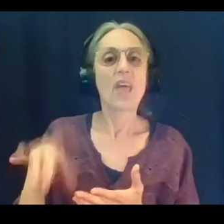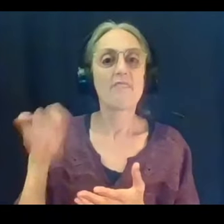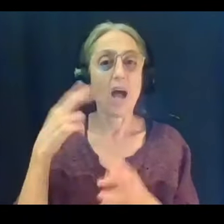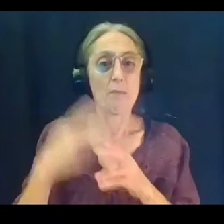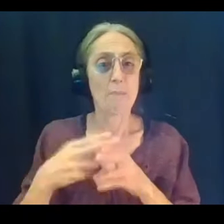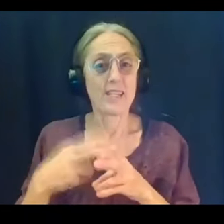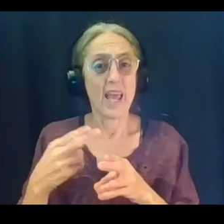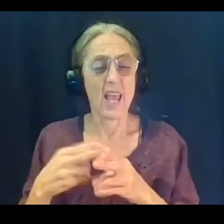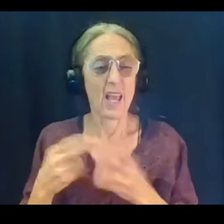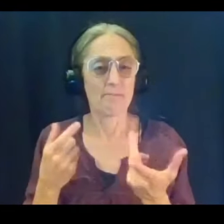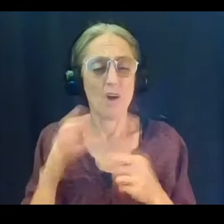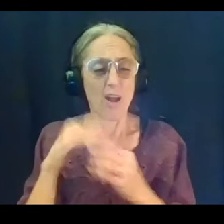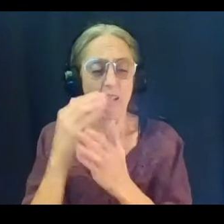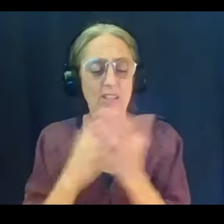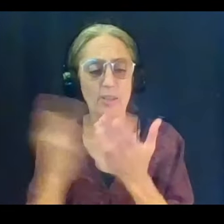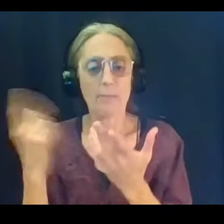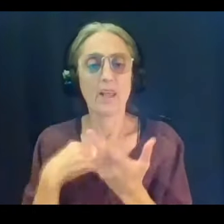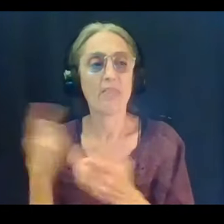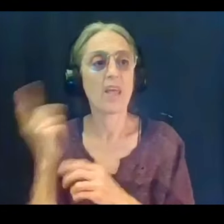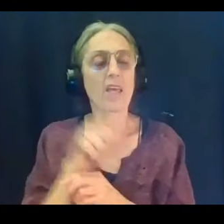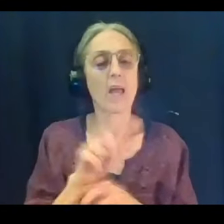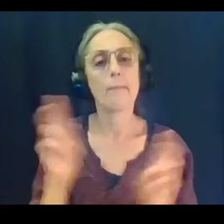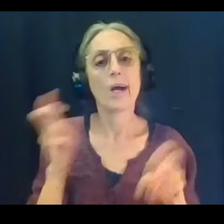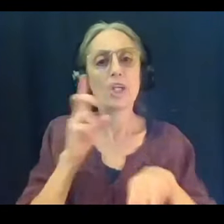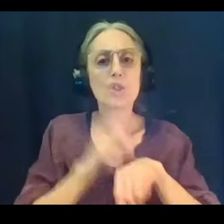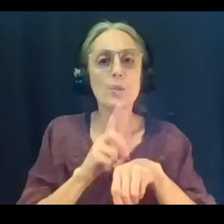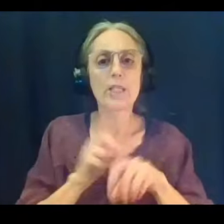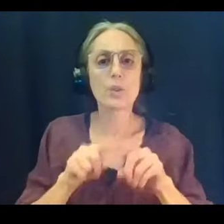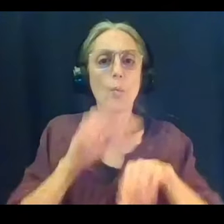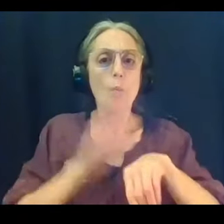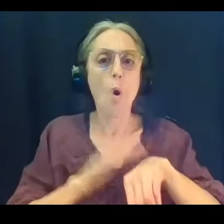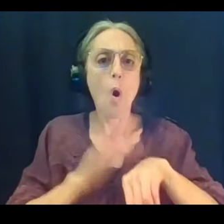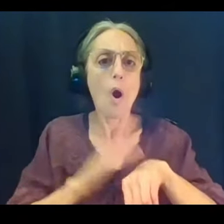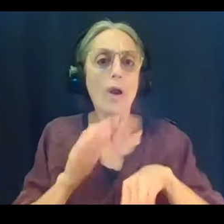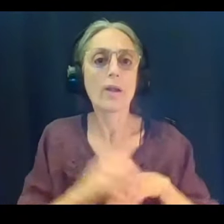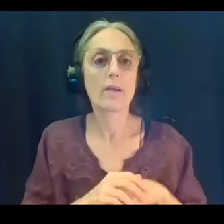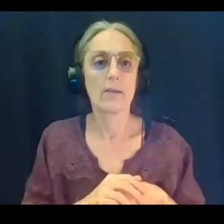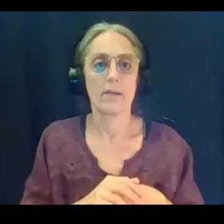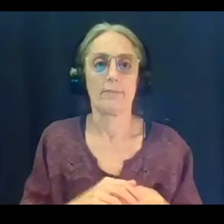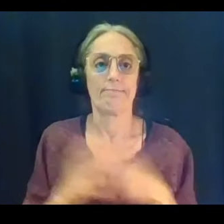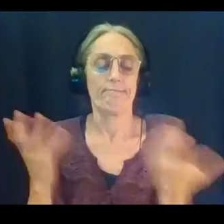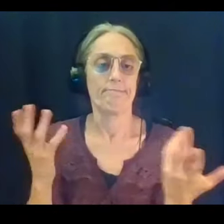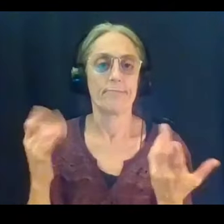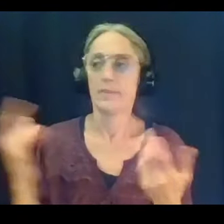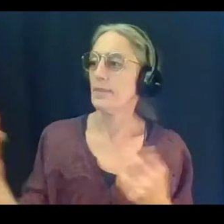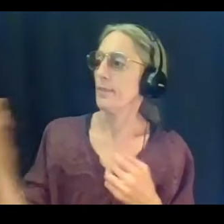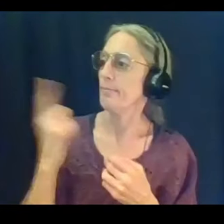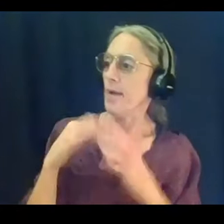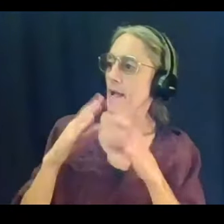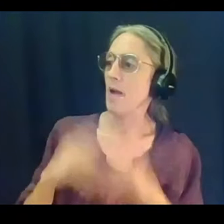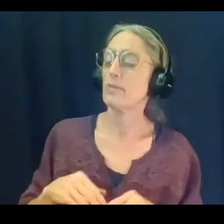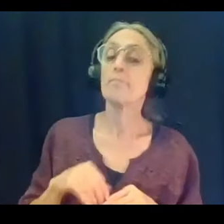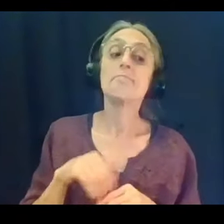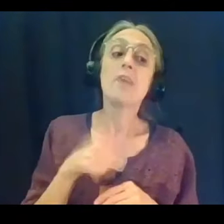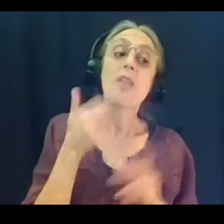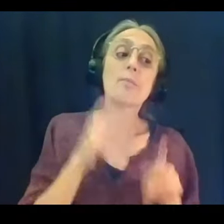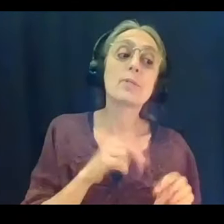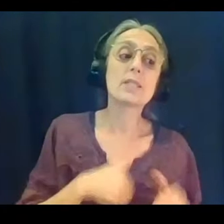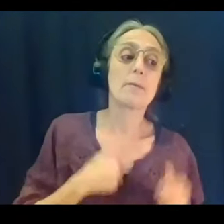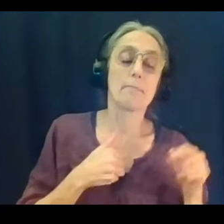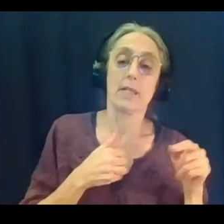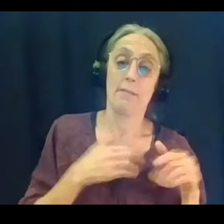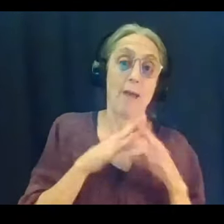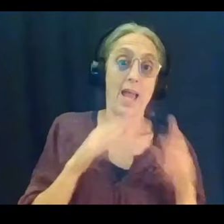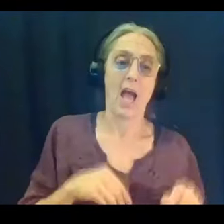a house man who was, you know, not doing things he was supposed to be doing alongside other people's names, Patrice's